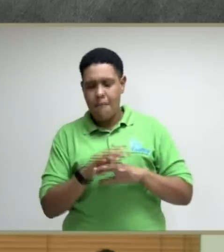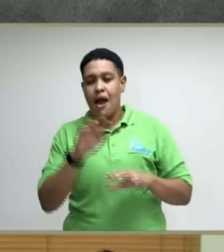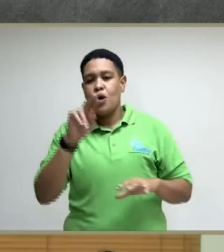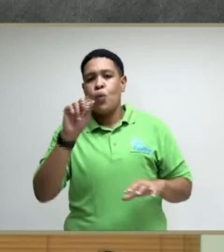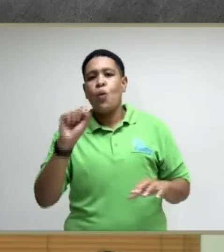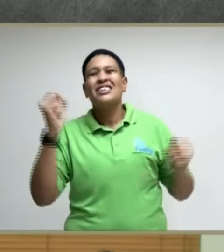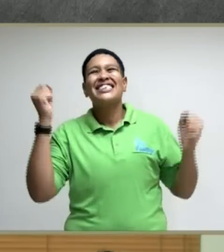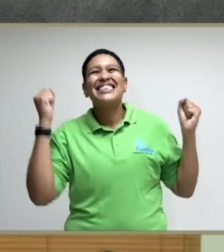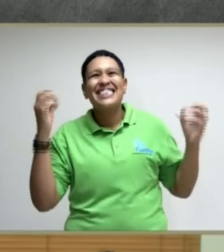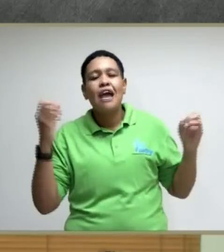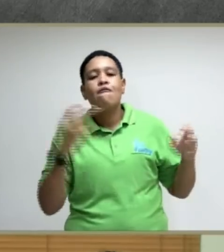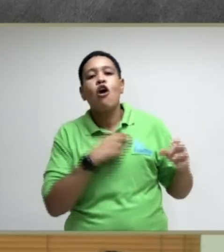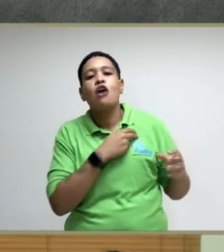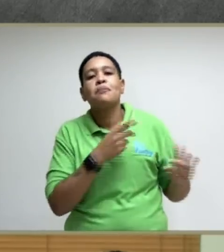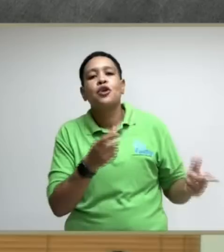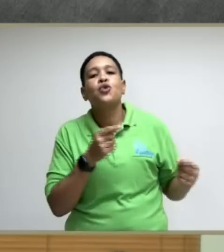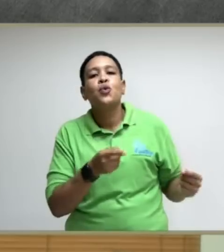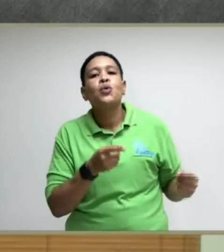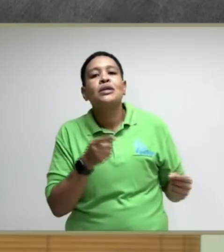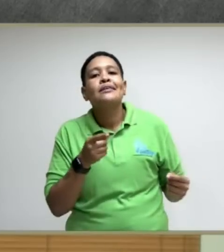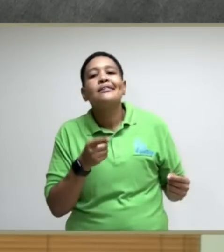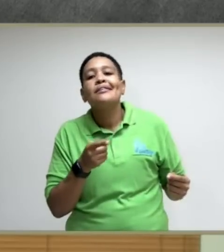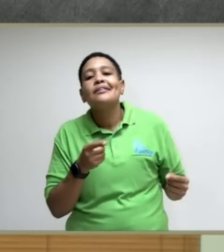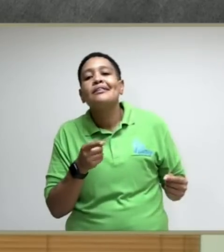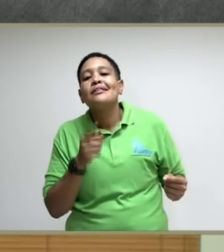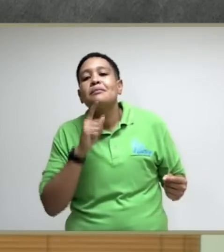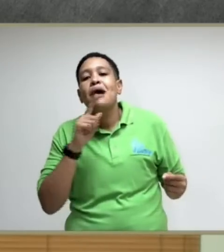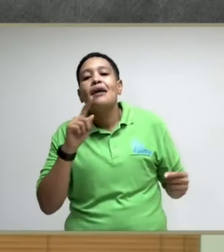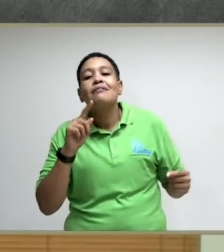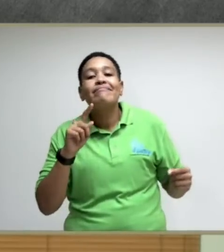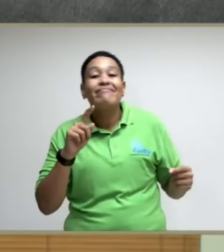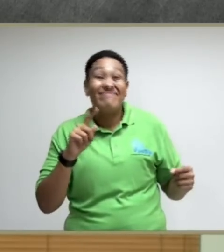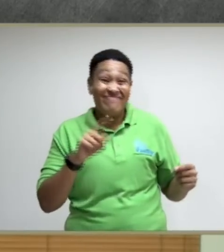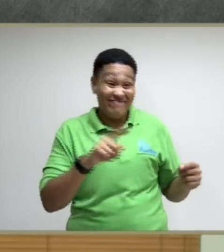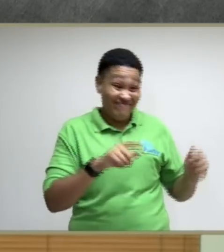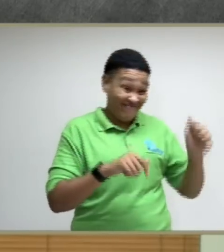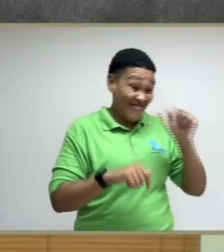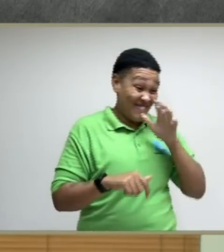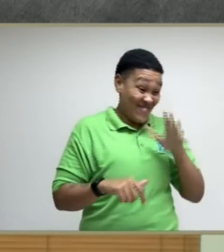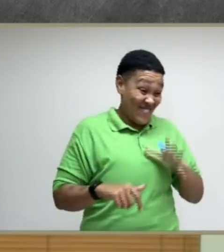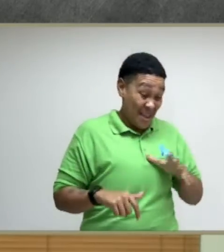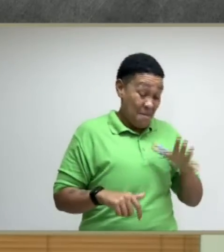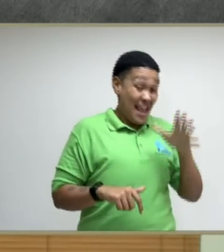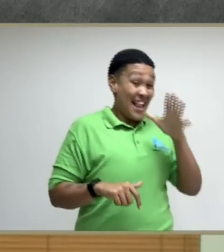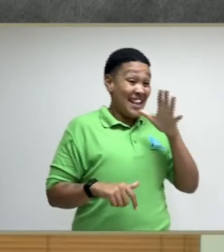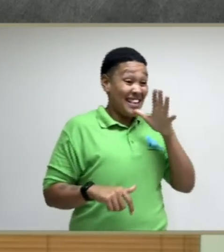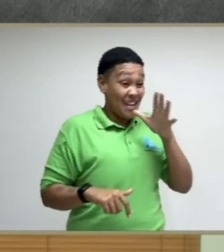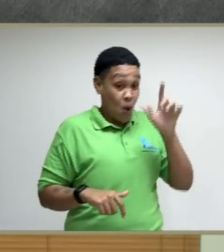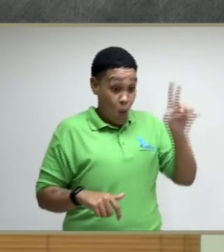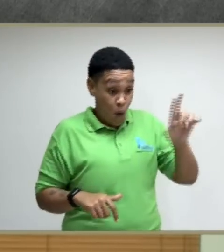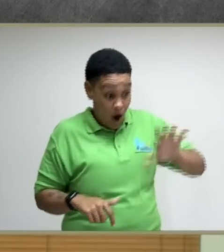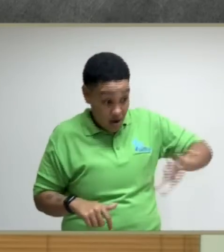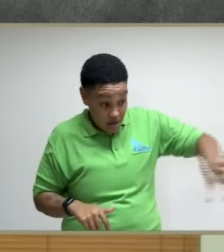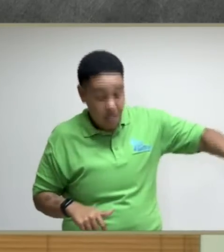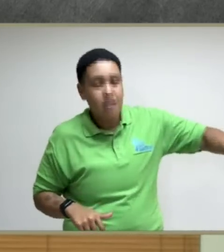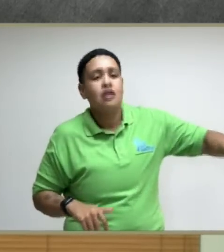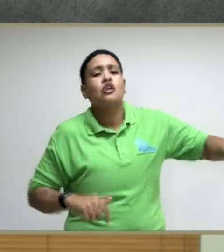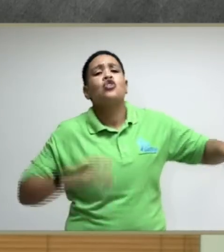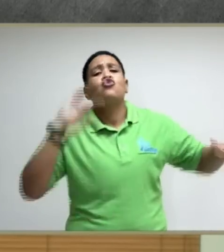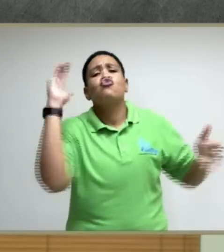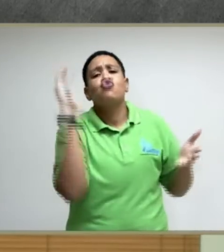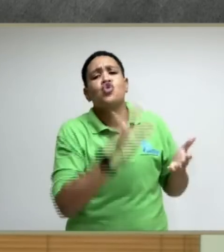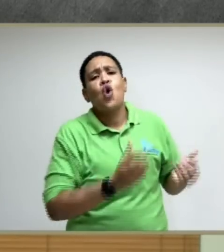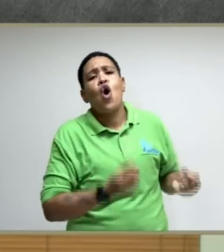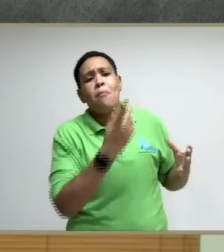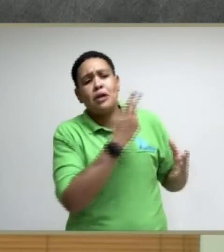several hospitals did this by combining same-sex wards, putting female patients on one ward, reducing the number